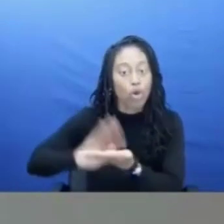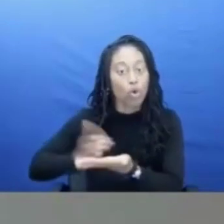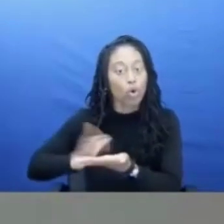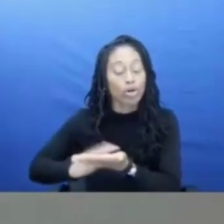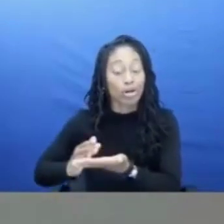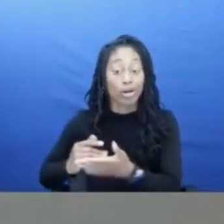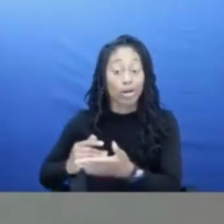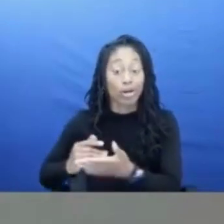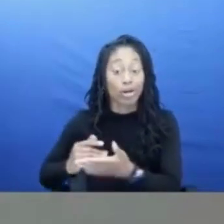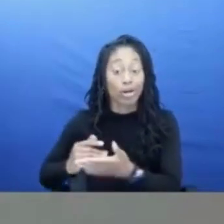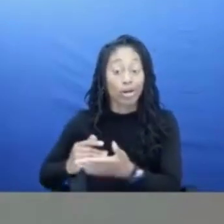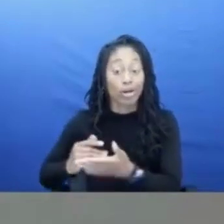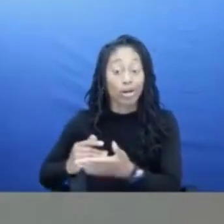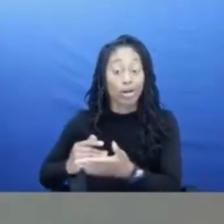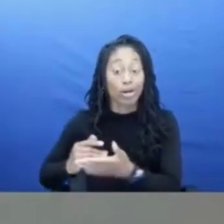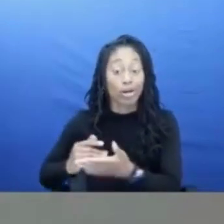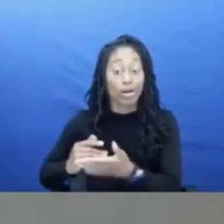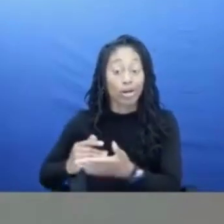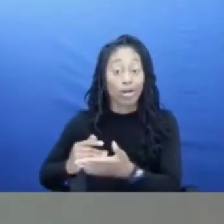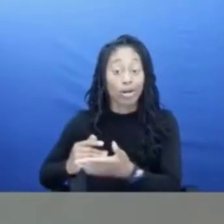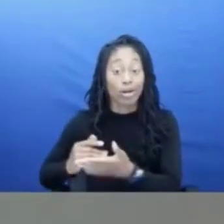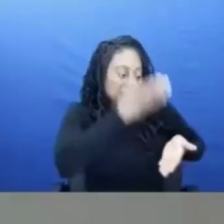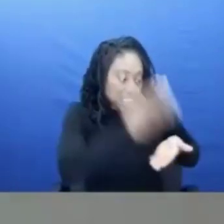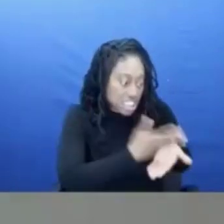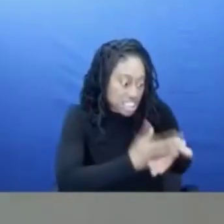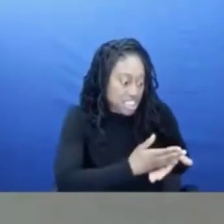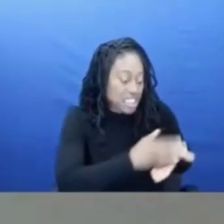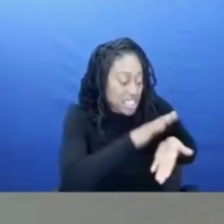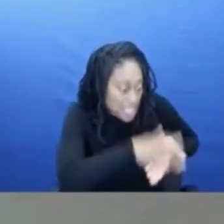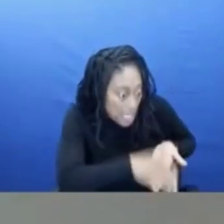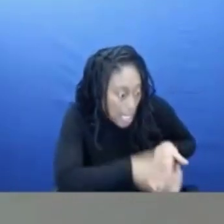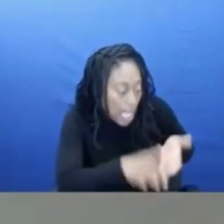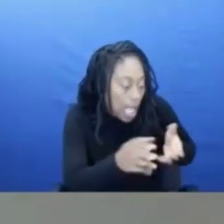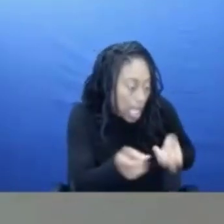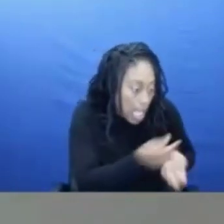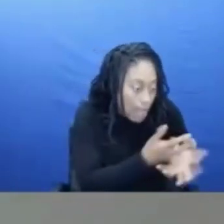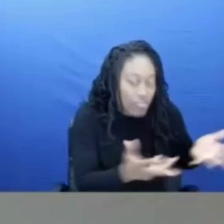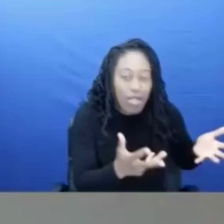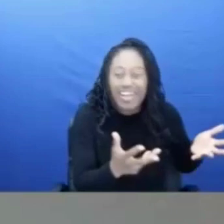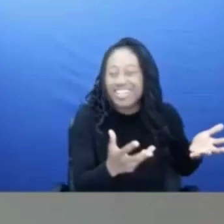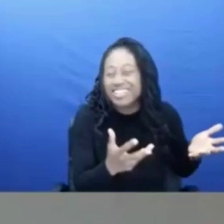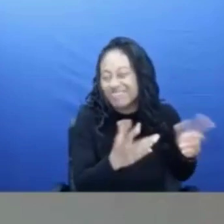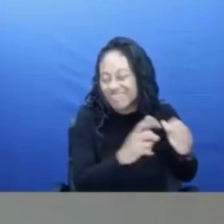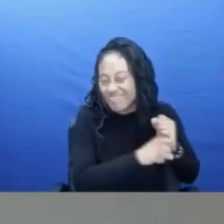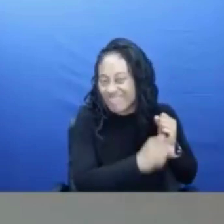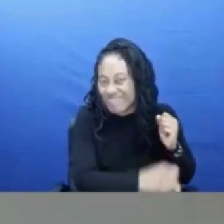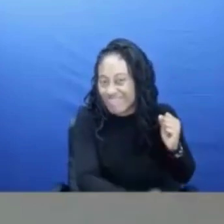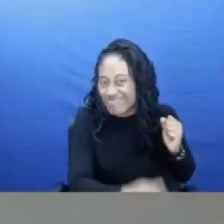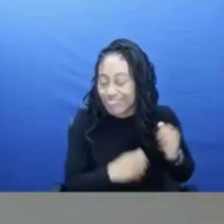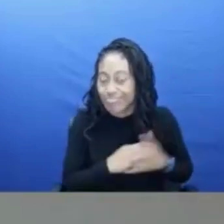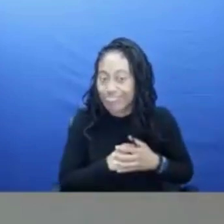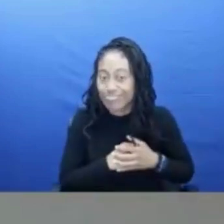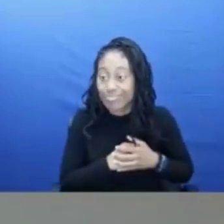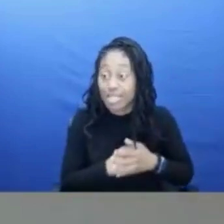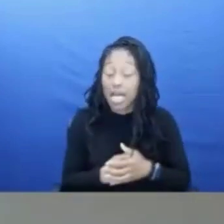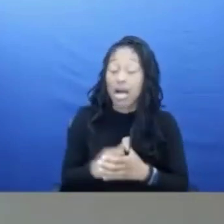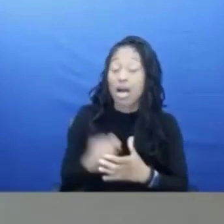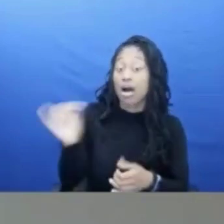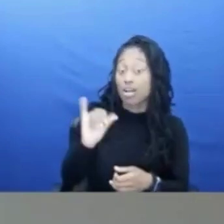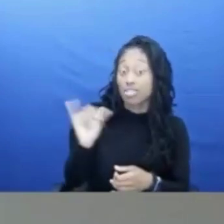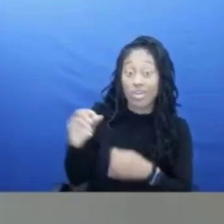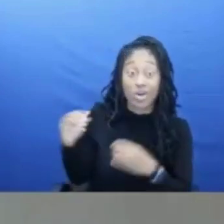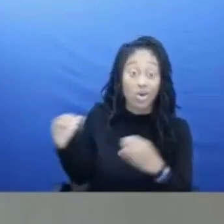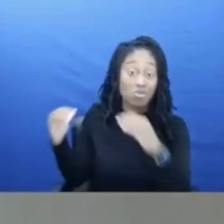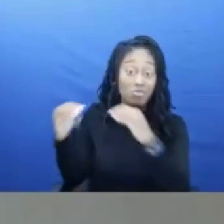cooked versus you needing to prepare them and then wash the cutting board and the dishes after that. And also they tend